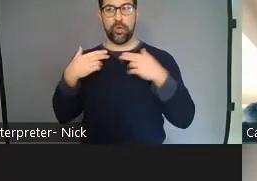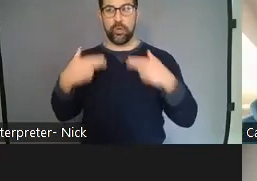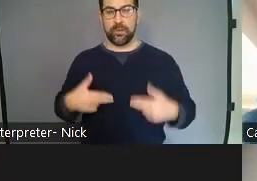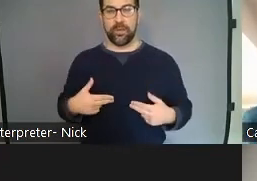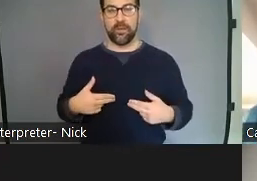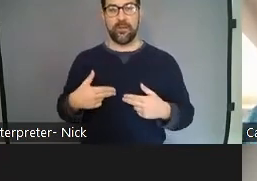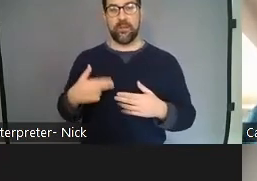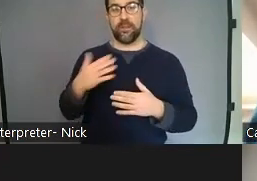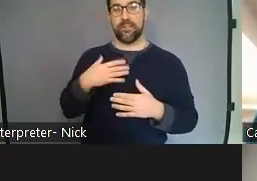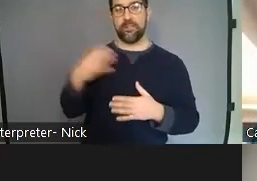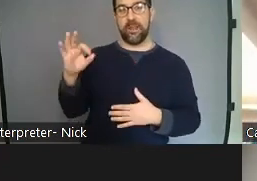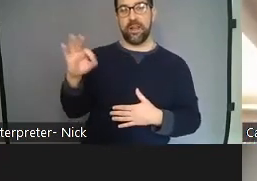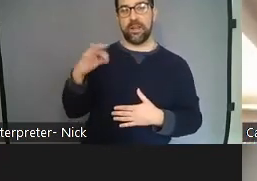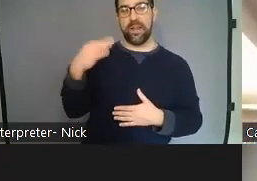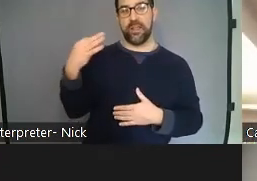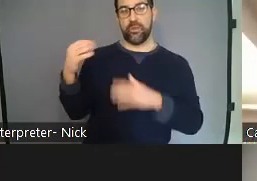my ninth grade